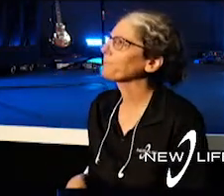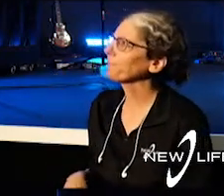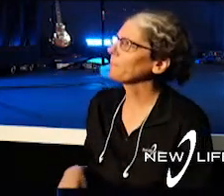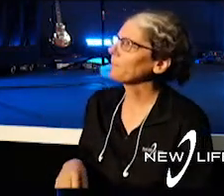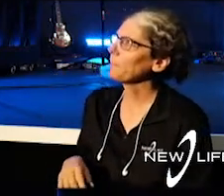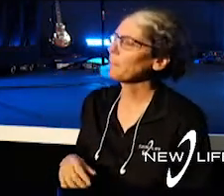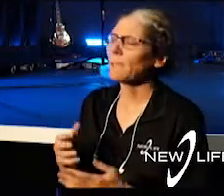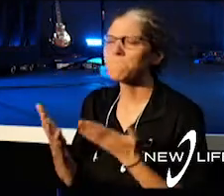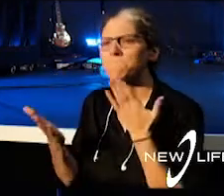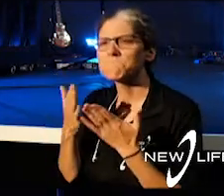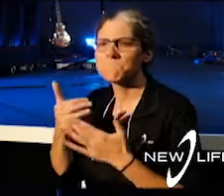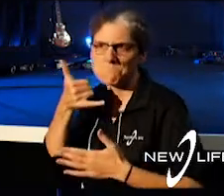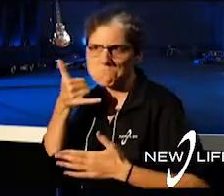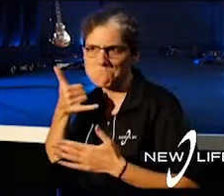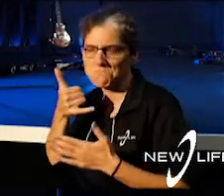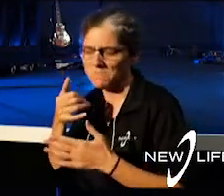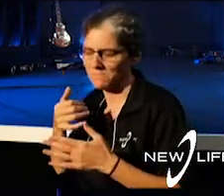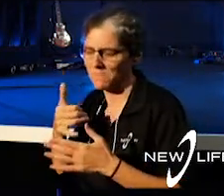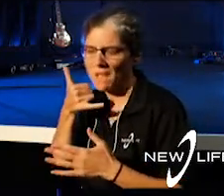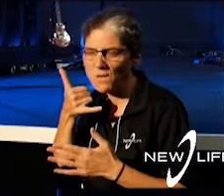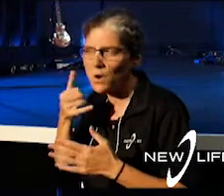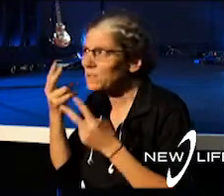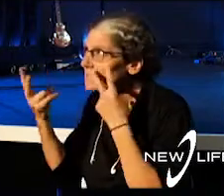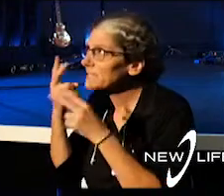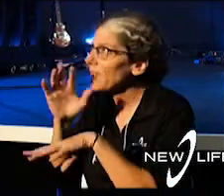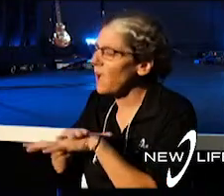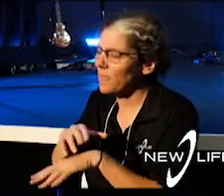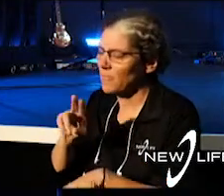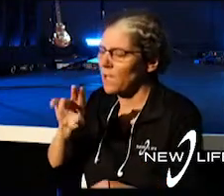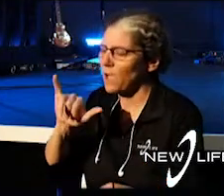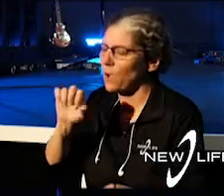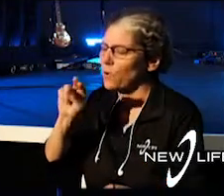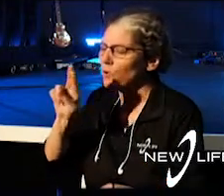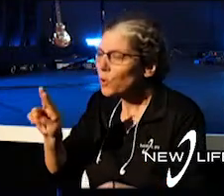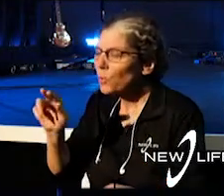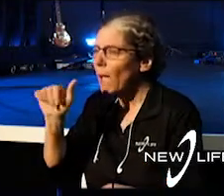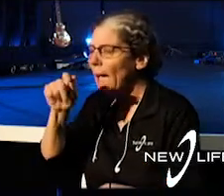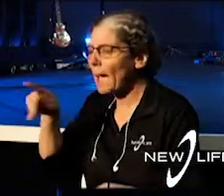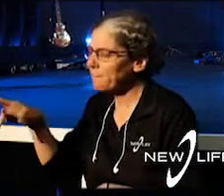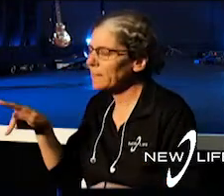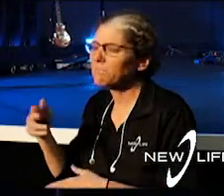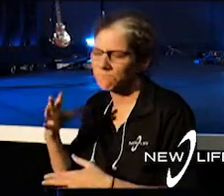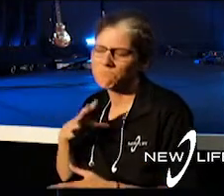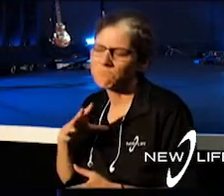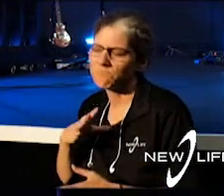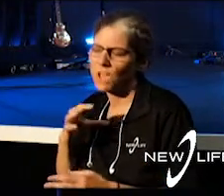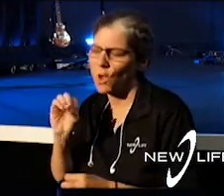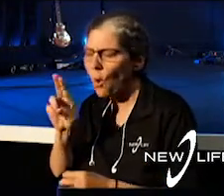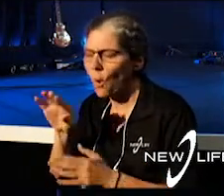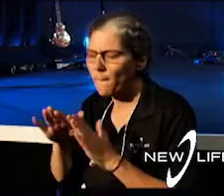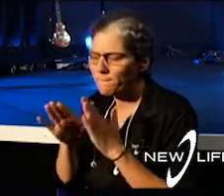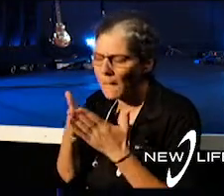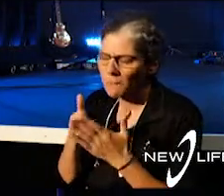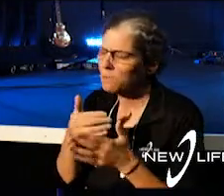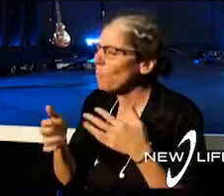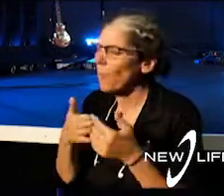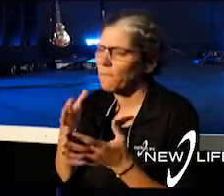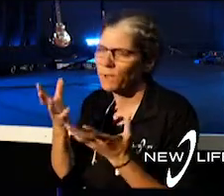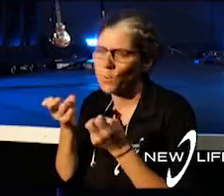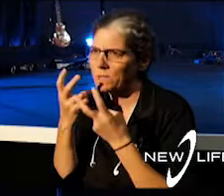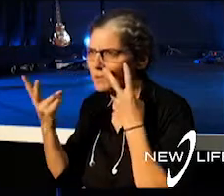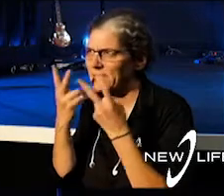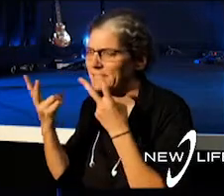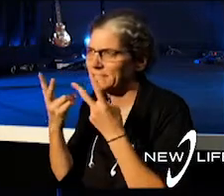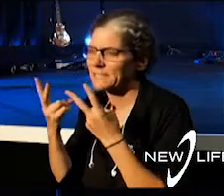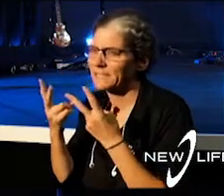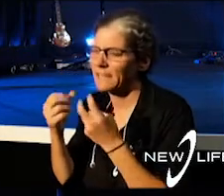4. And if you don't have a Bible, if you've got a smartphone or a tablet, I would encourage you to log on to the YouVersion Bible app. All the scripture's in there, all my notes are in